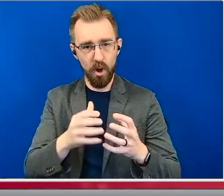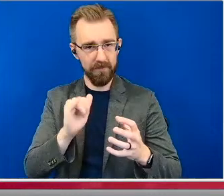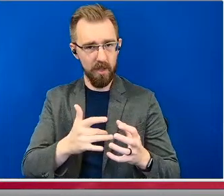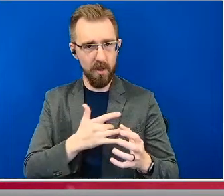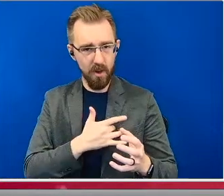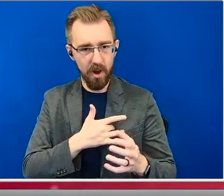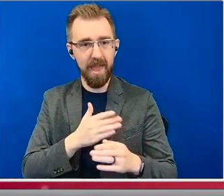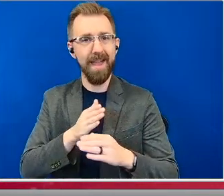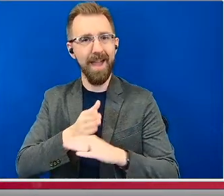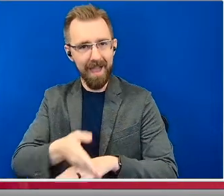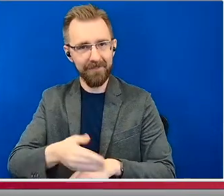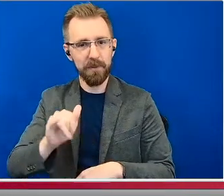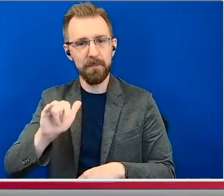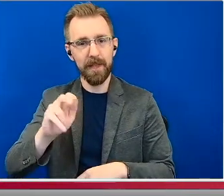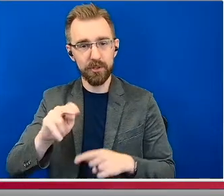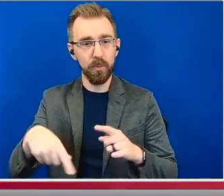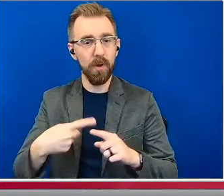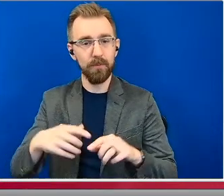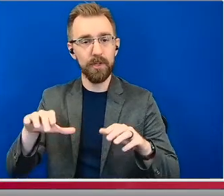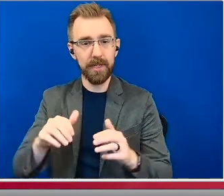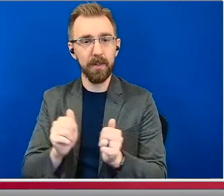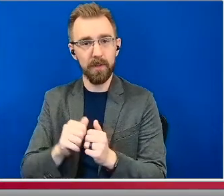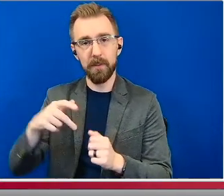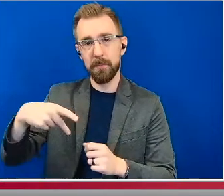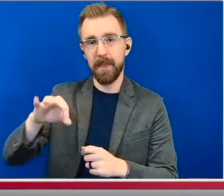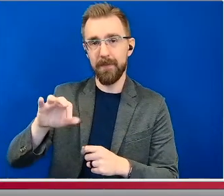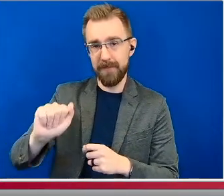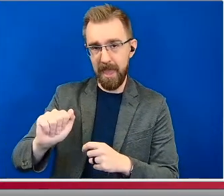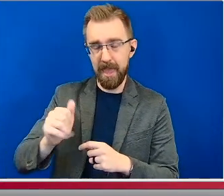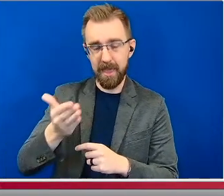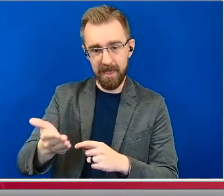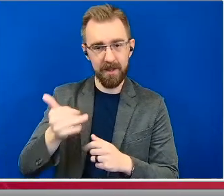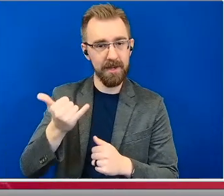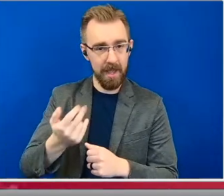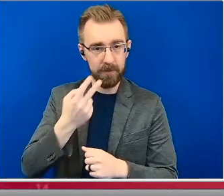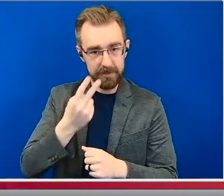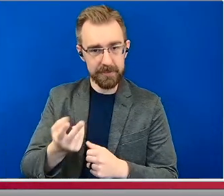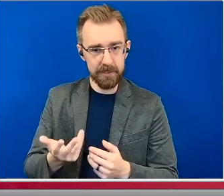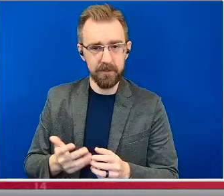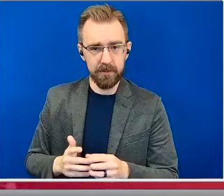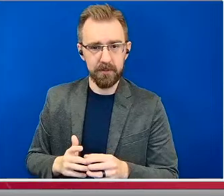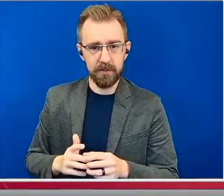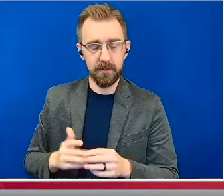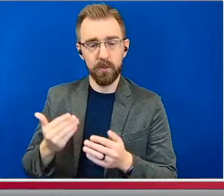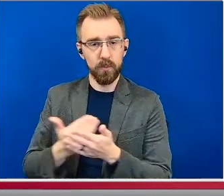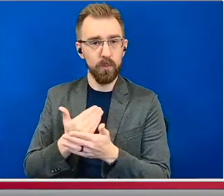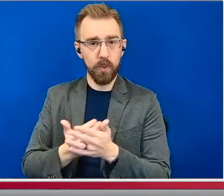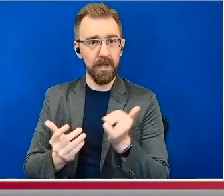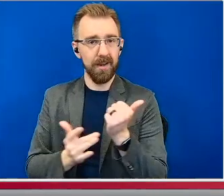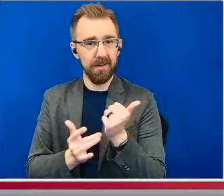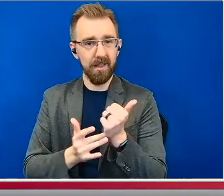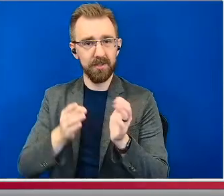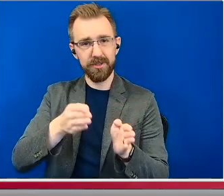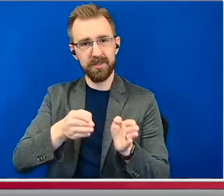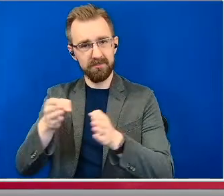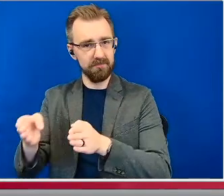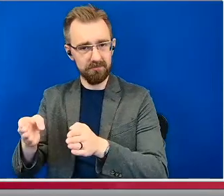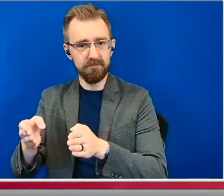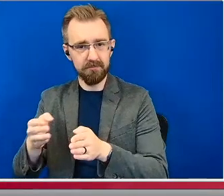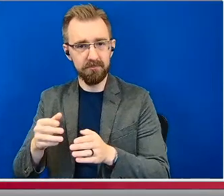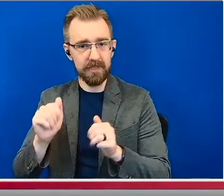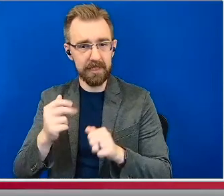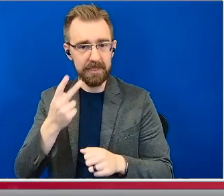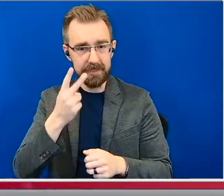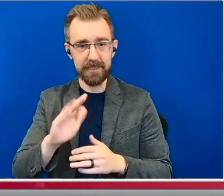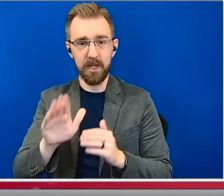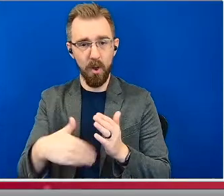once we did it with the PFA. So now you see the newer technology. So now, as you can see, all the blood vessels,